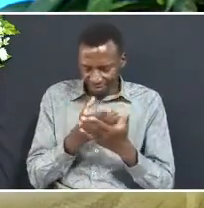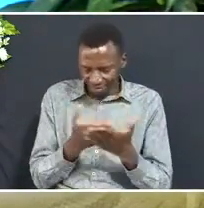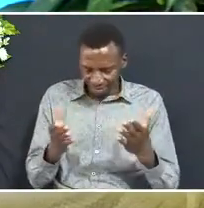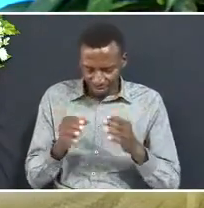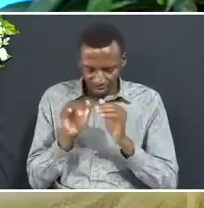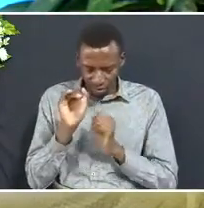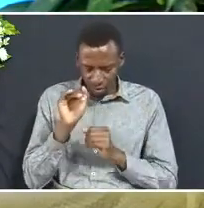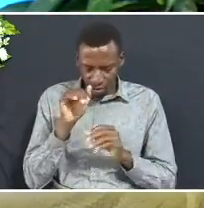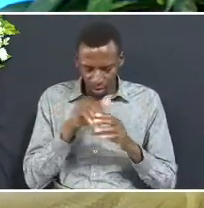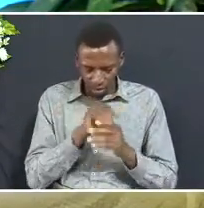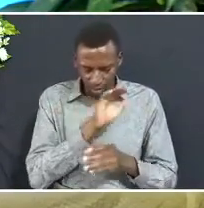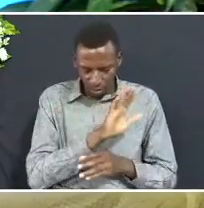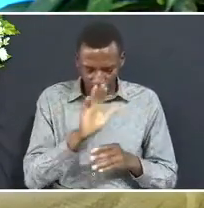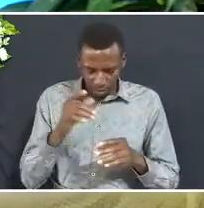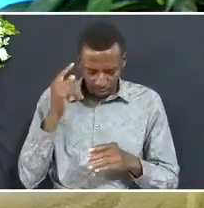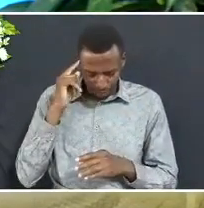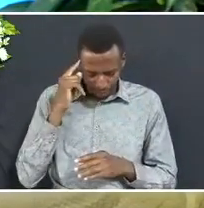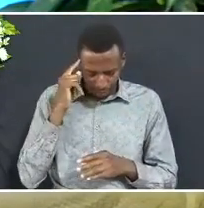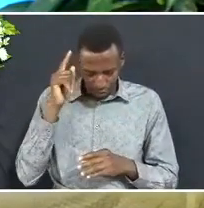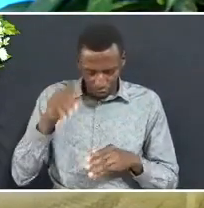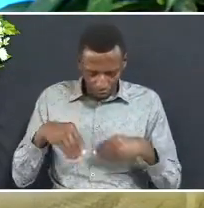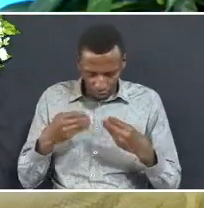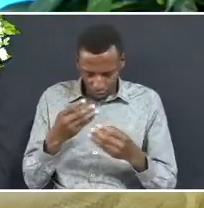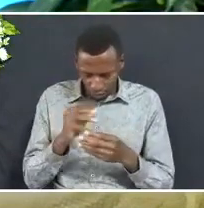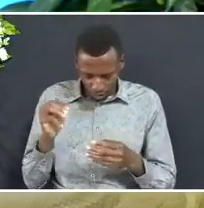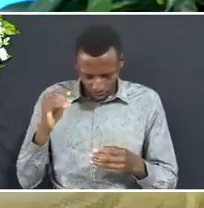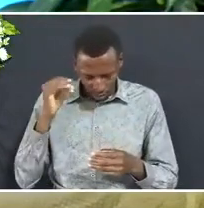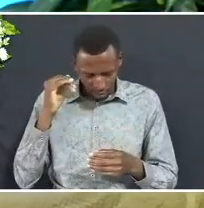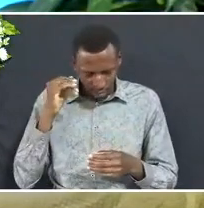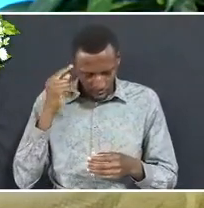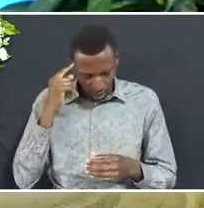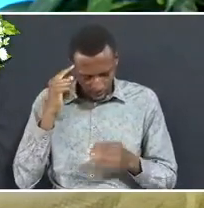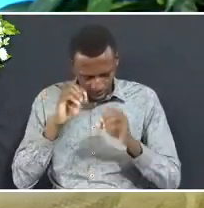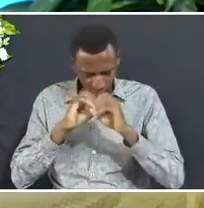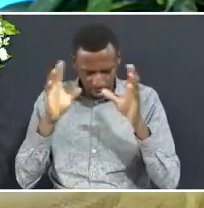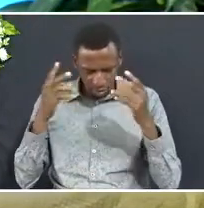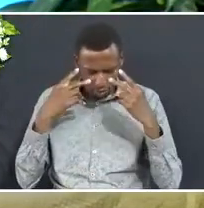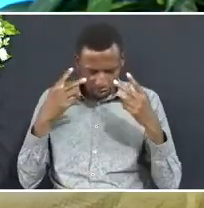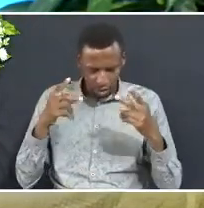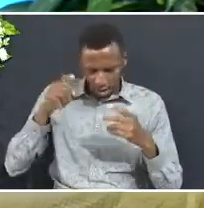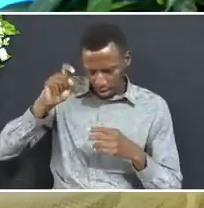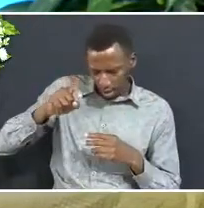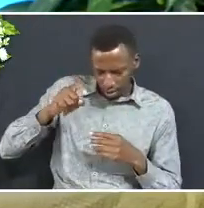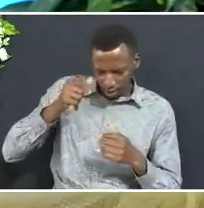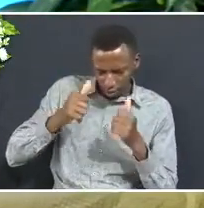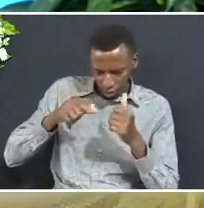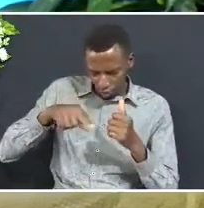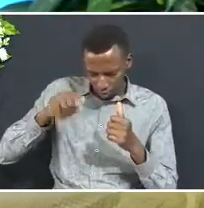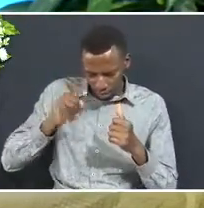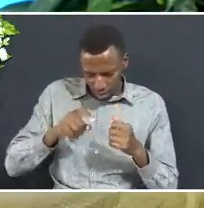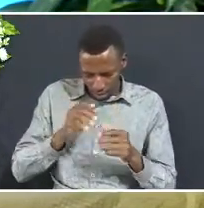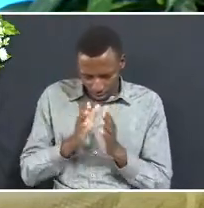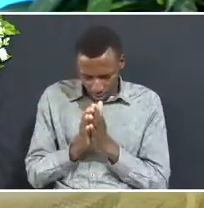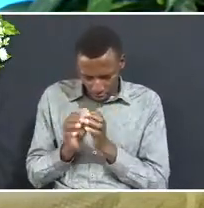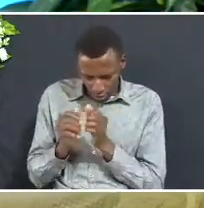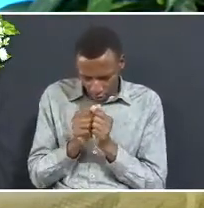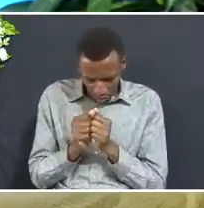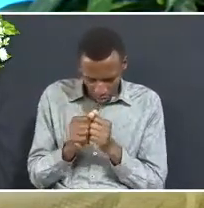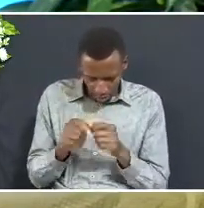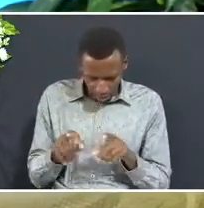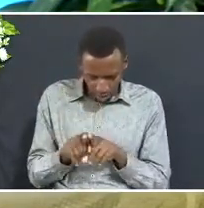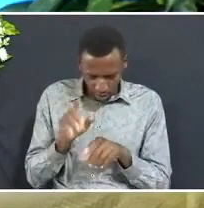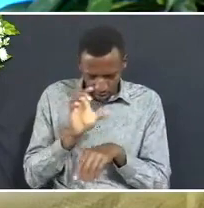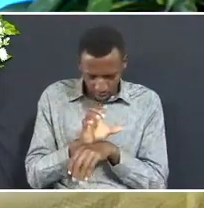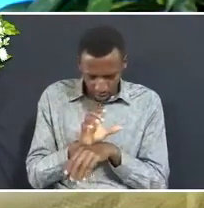them a discernment to see the need that we should pray for corporately as a church, called of